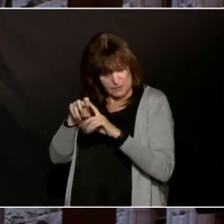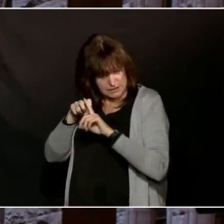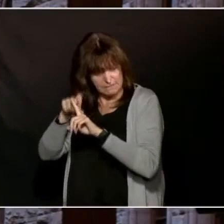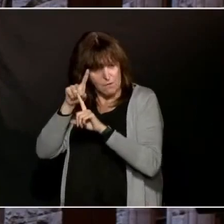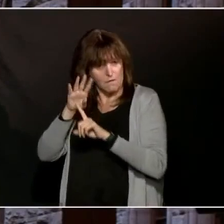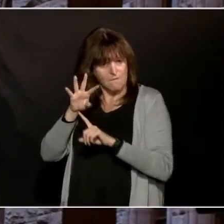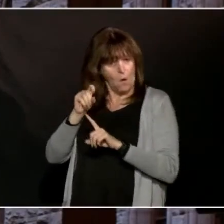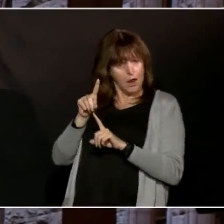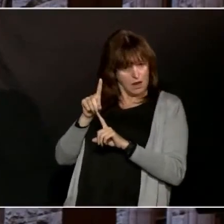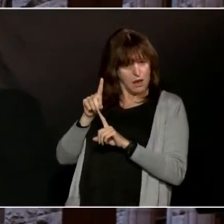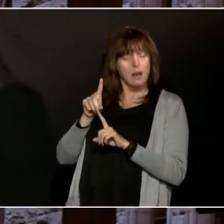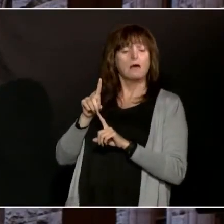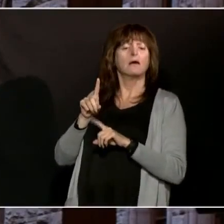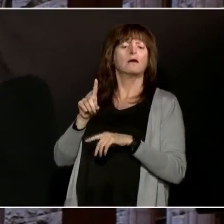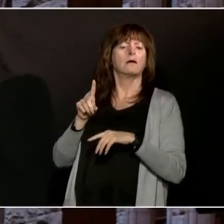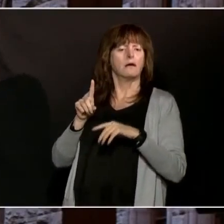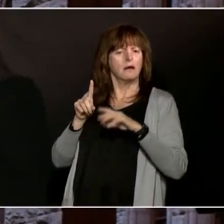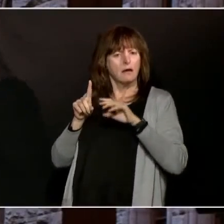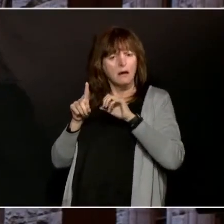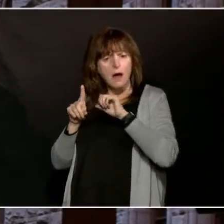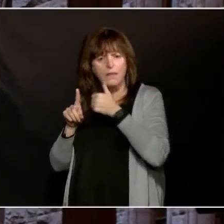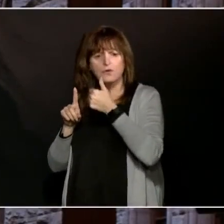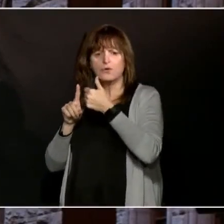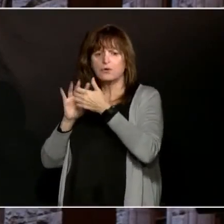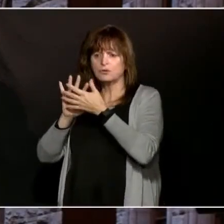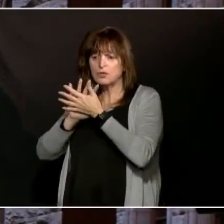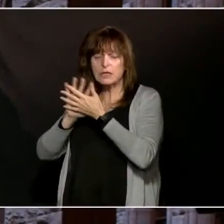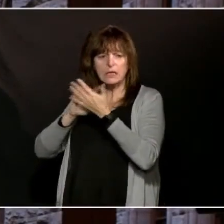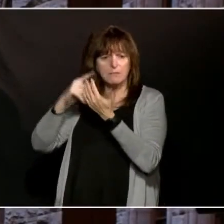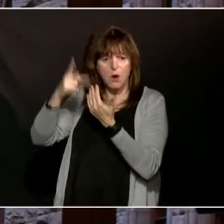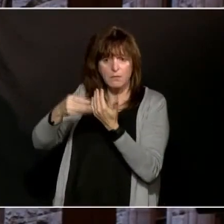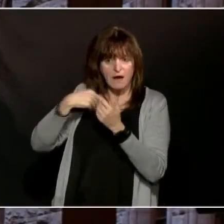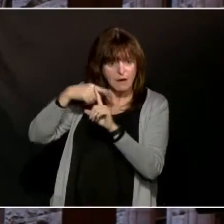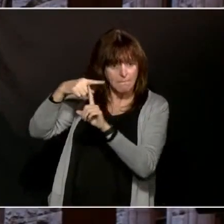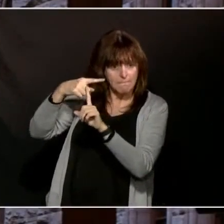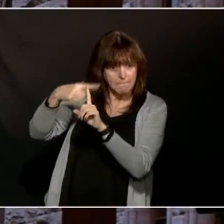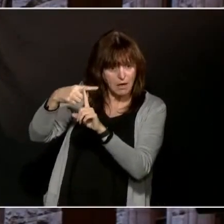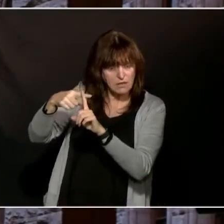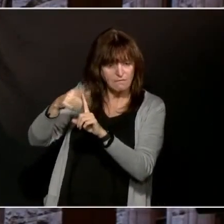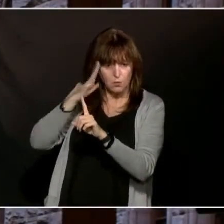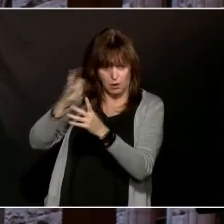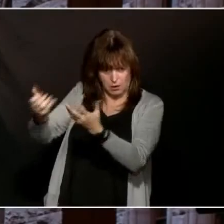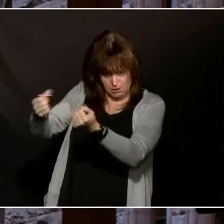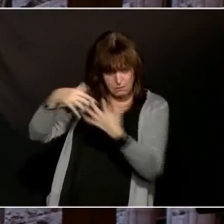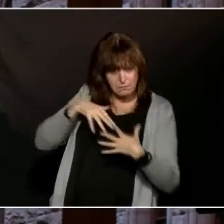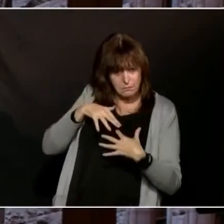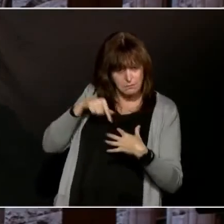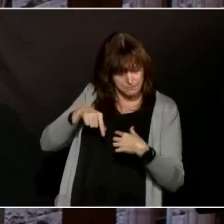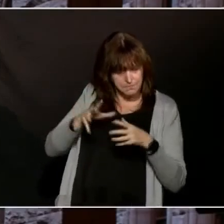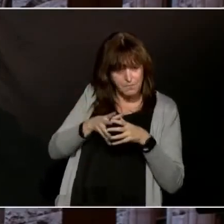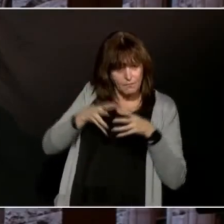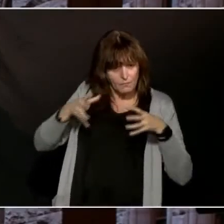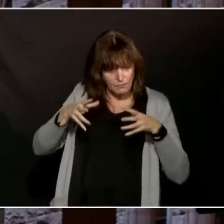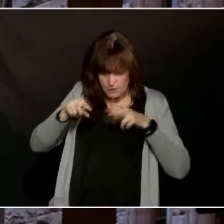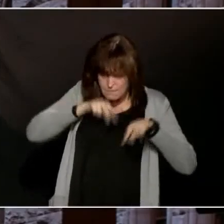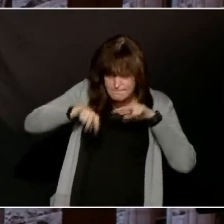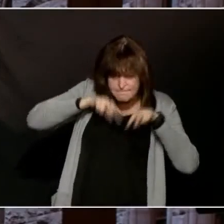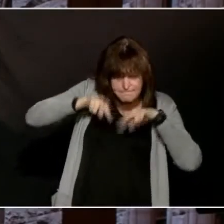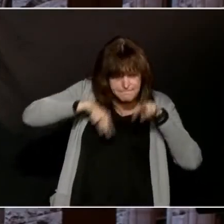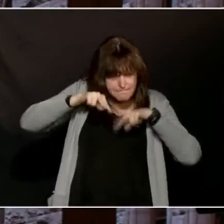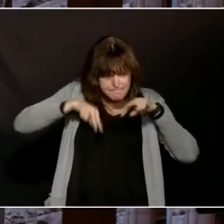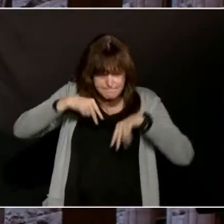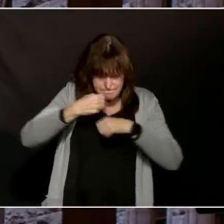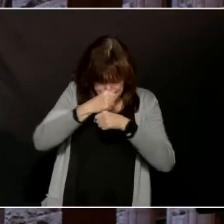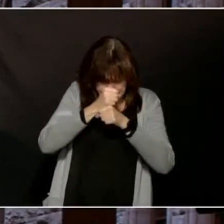programs, if we find them in positive tests with PCR, they'll also be added into our total. So this gives us a dynamic combination